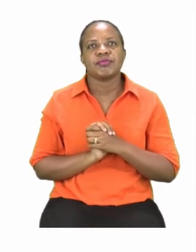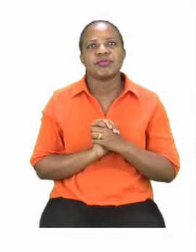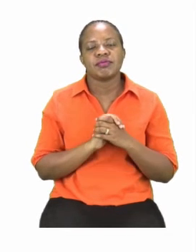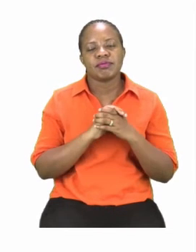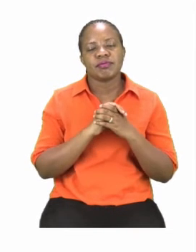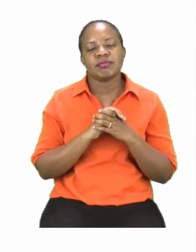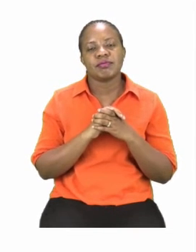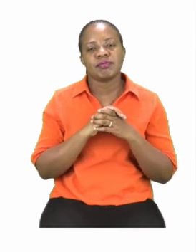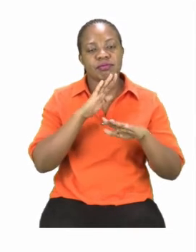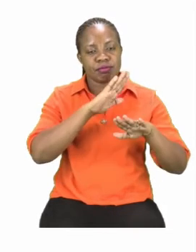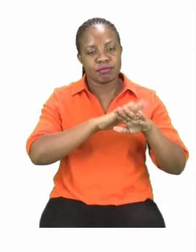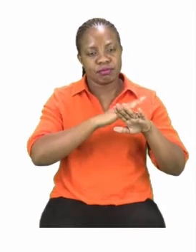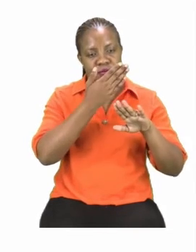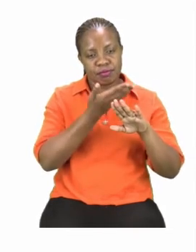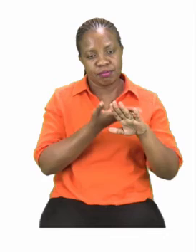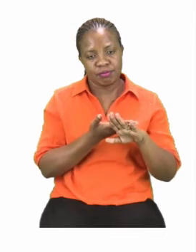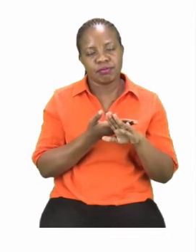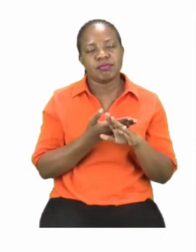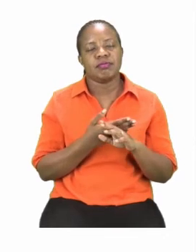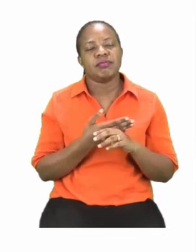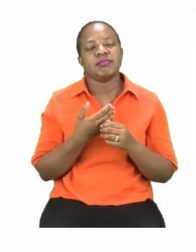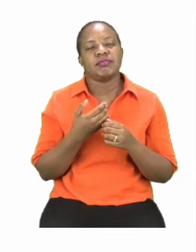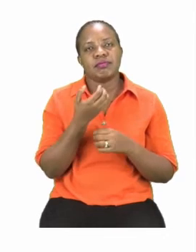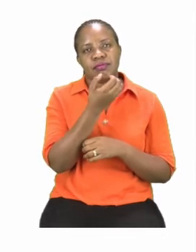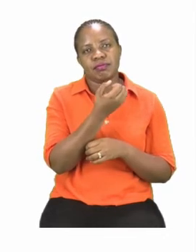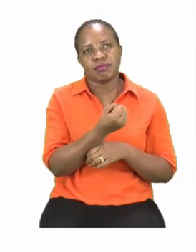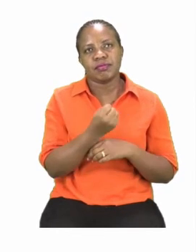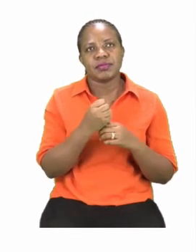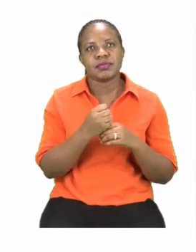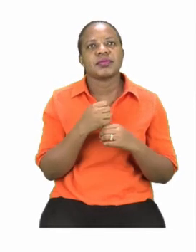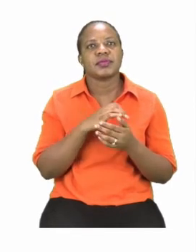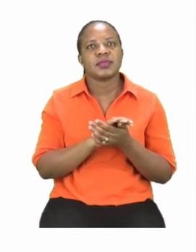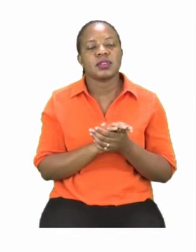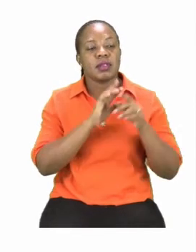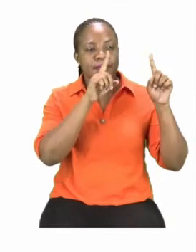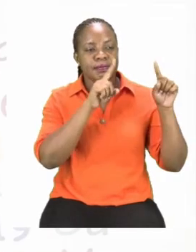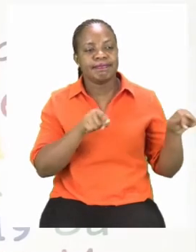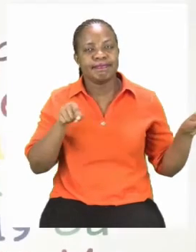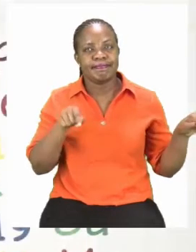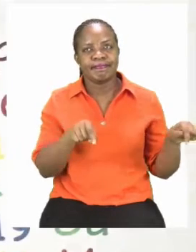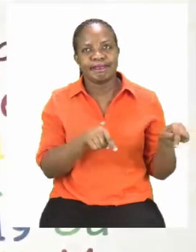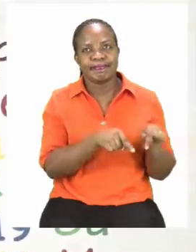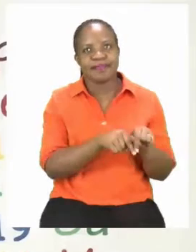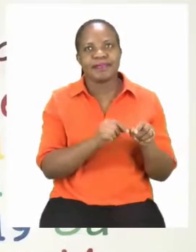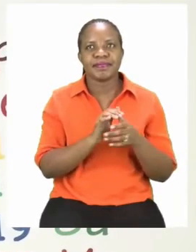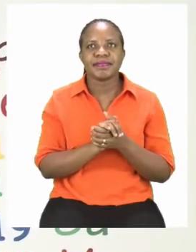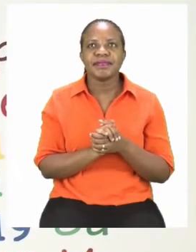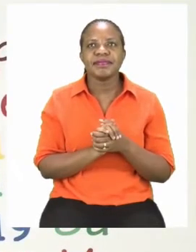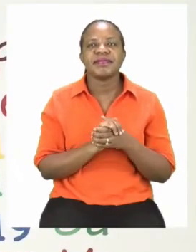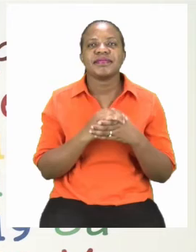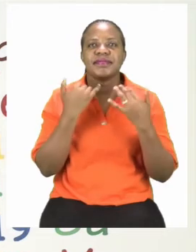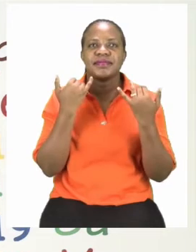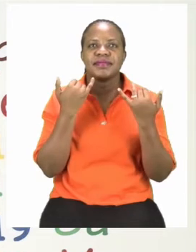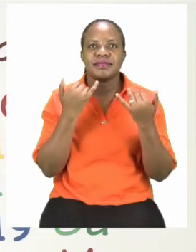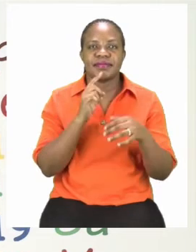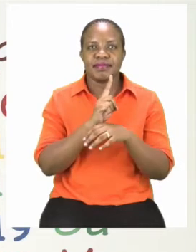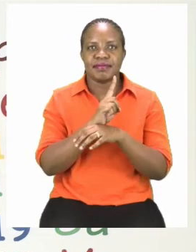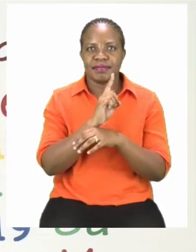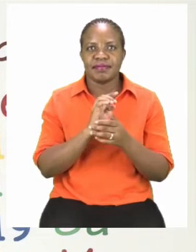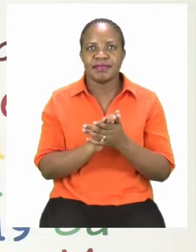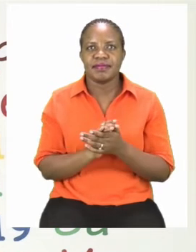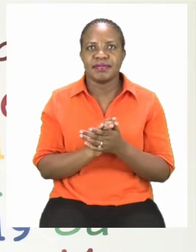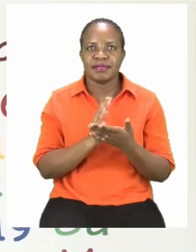Well done. The next one, where we have 3 people jumping. We need to find out